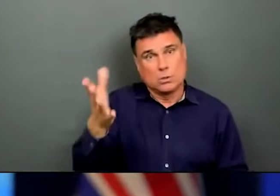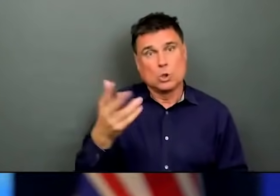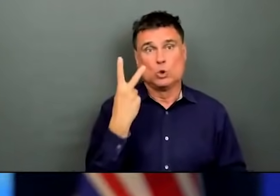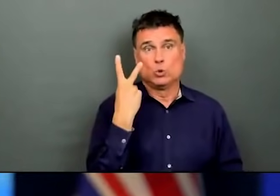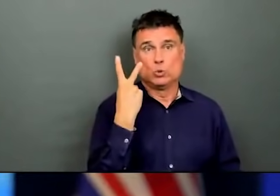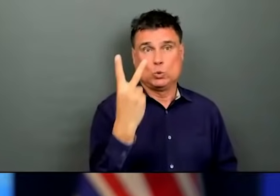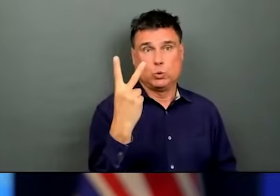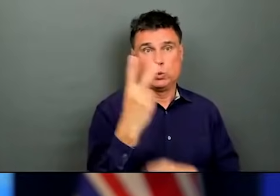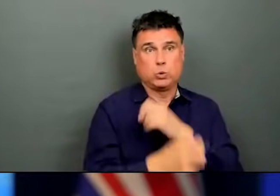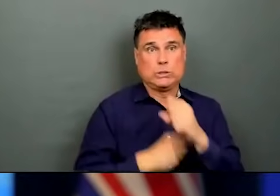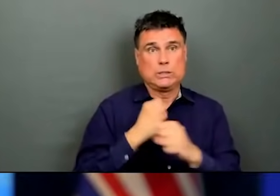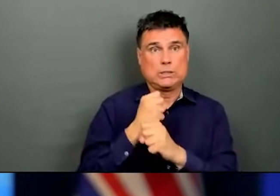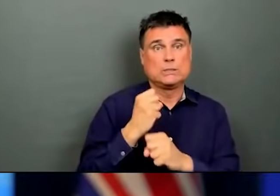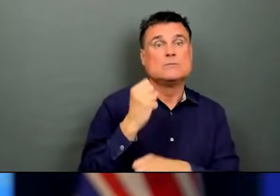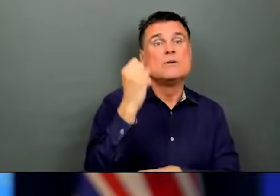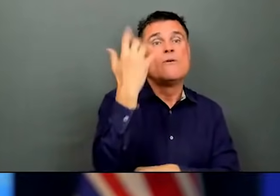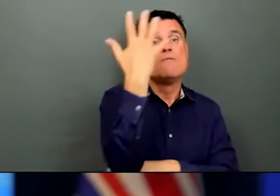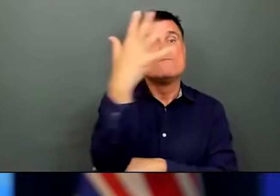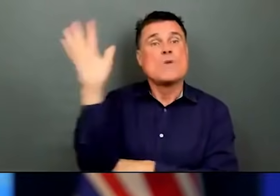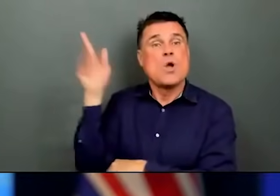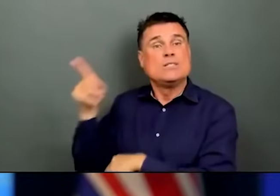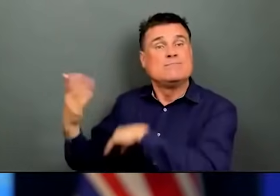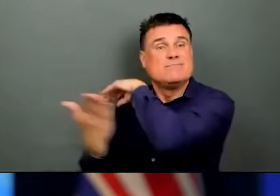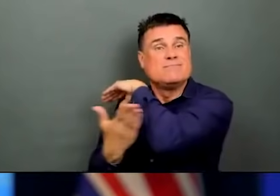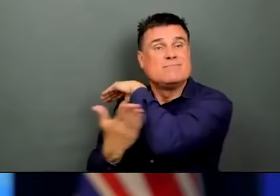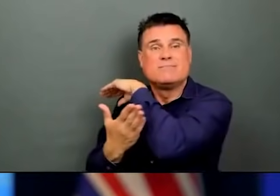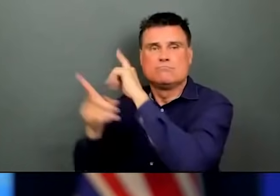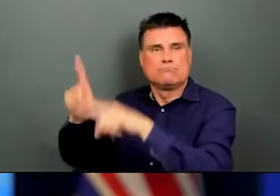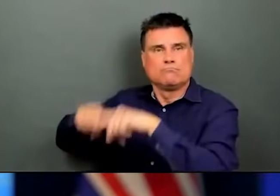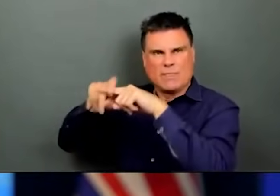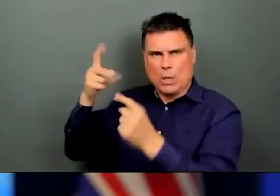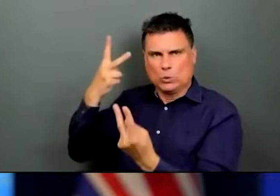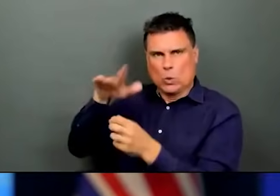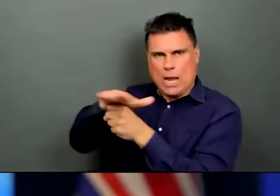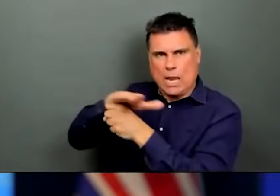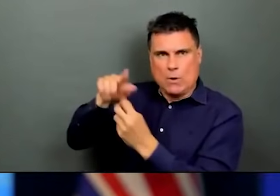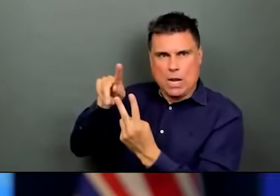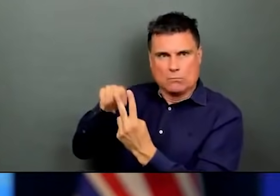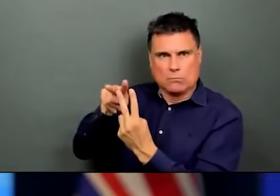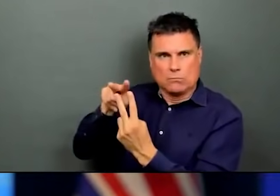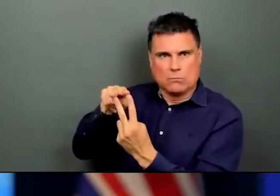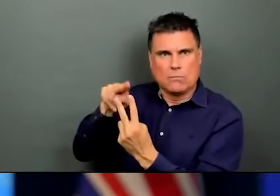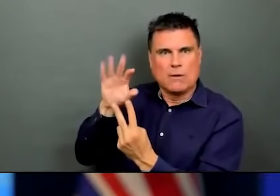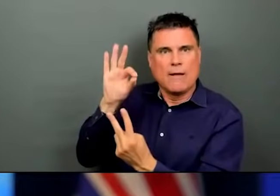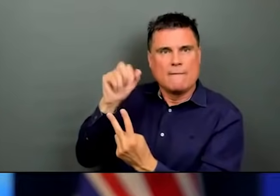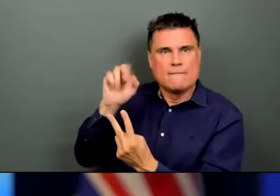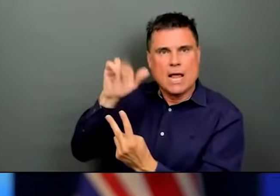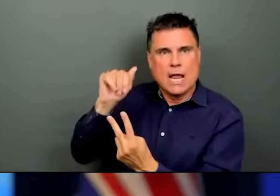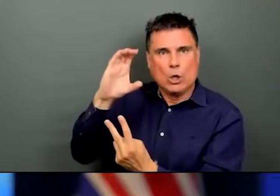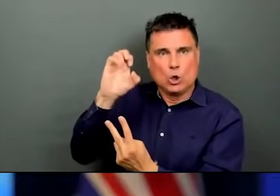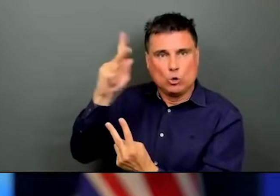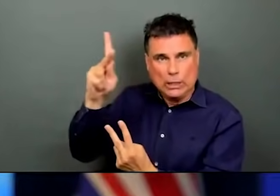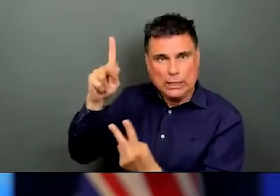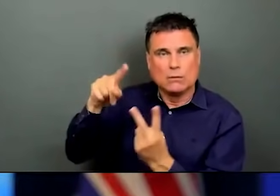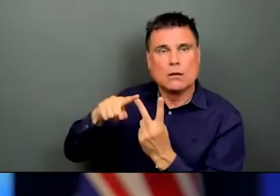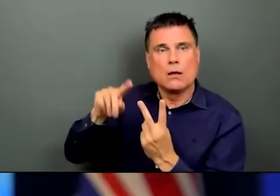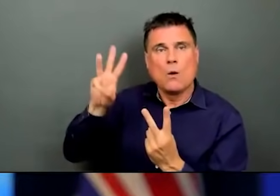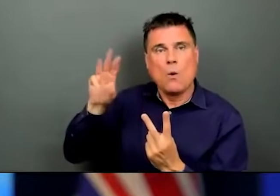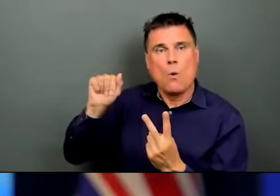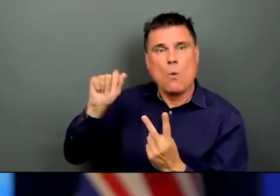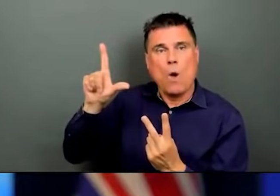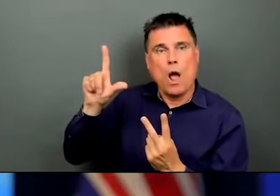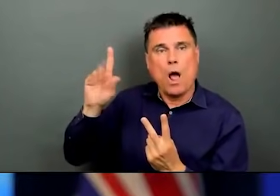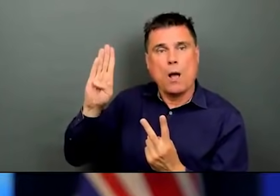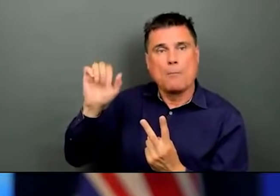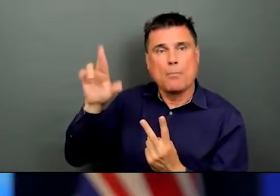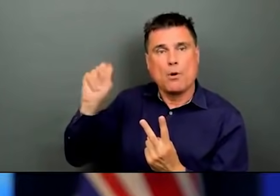the Ferry Creek area, but that doesn't mean that all logging is going to be halted in that general region, does it? Because, and the reason I